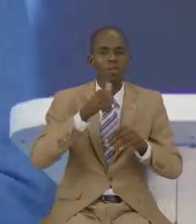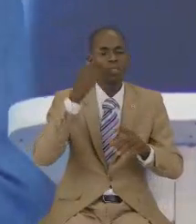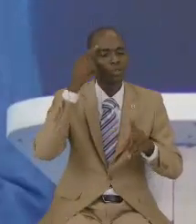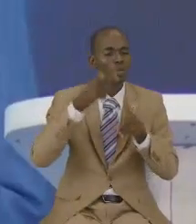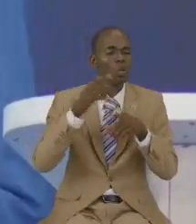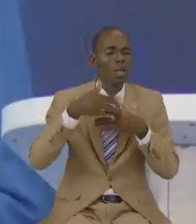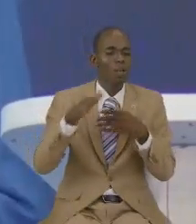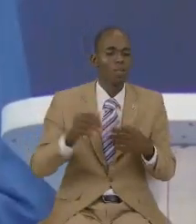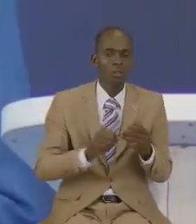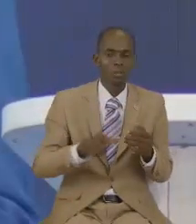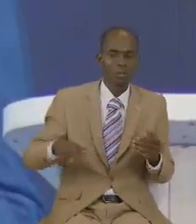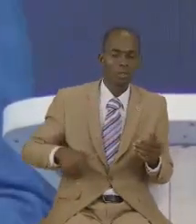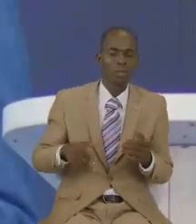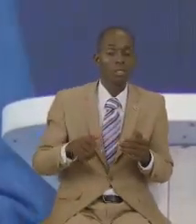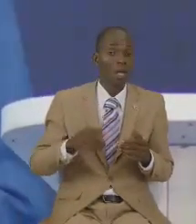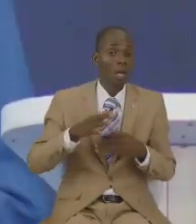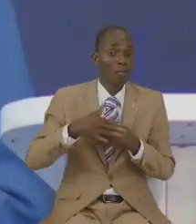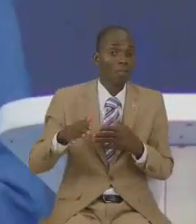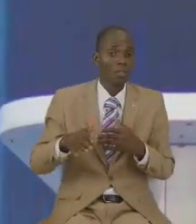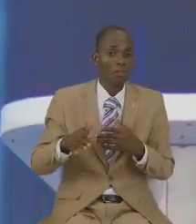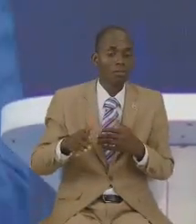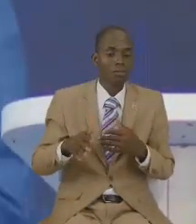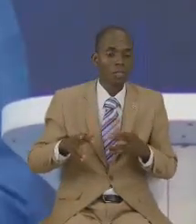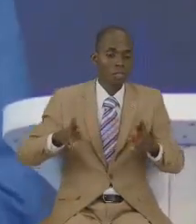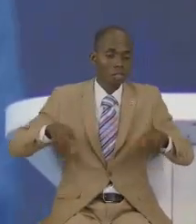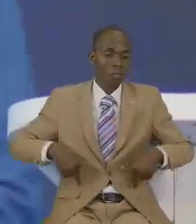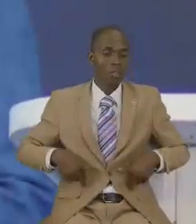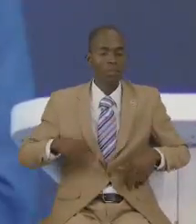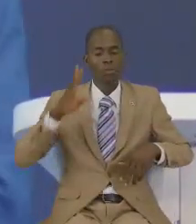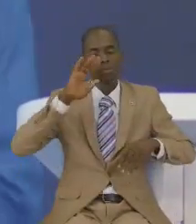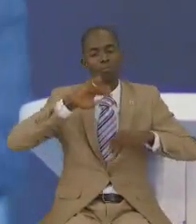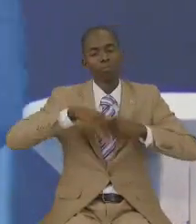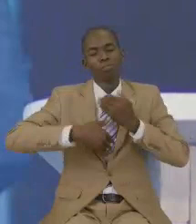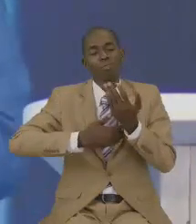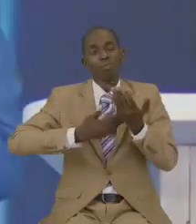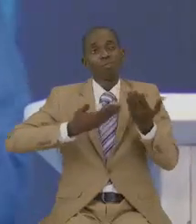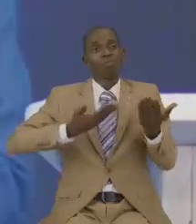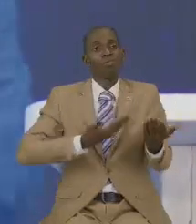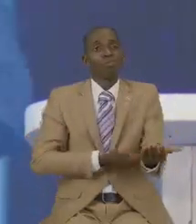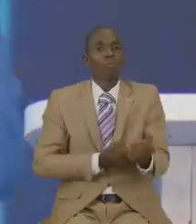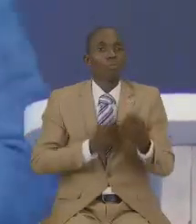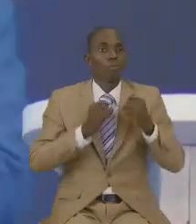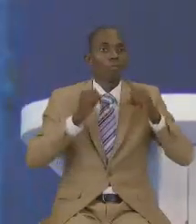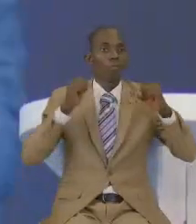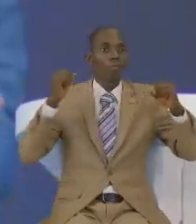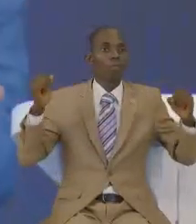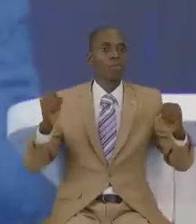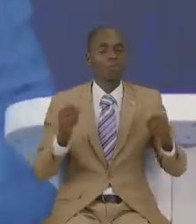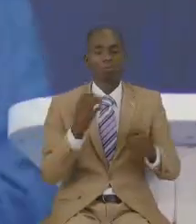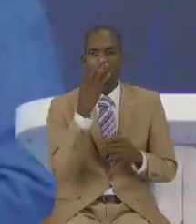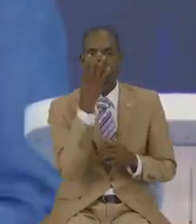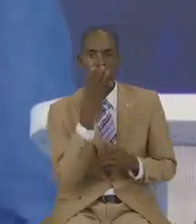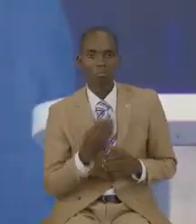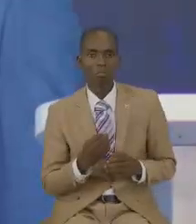retirement, they wake up, they eat, they read newspapers, they sleep, they do that the following day, the following, no